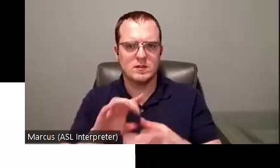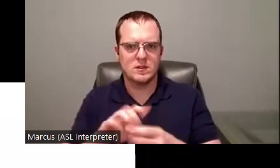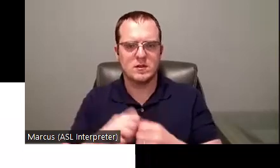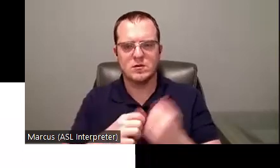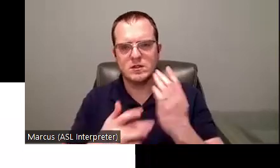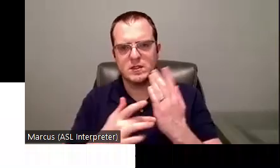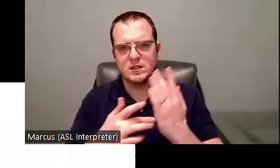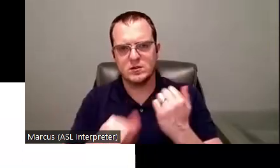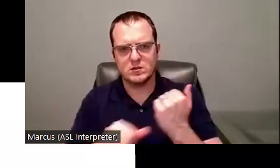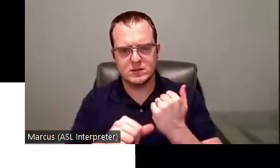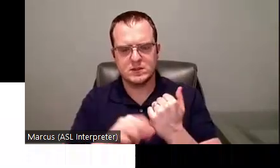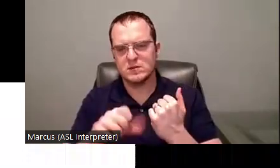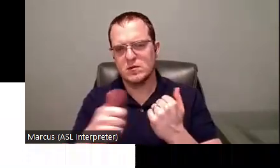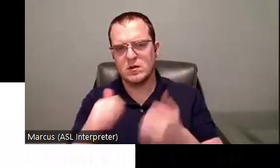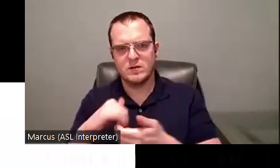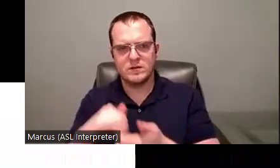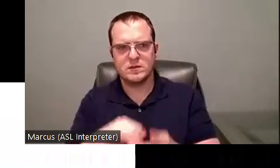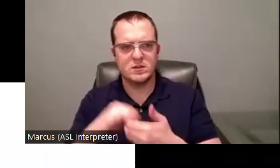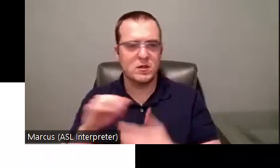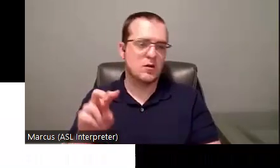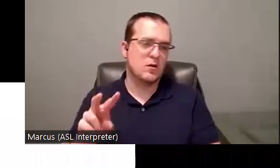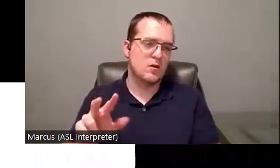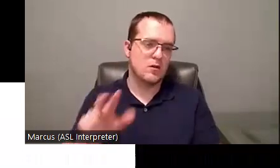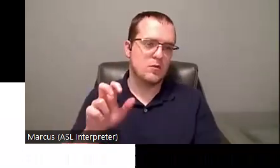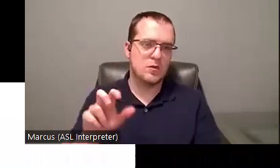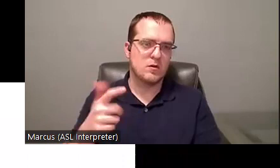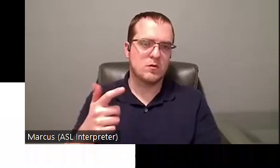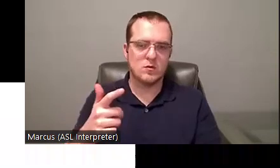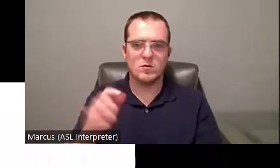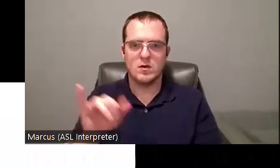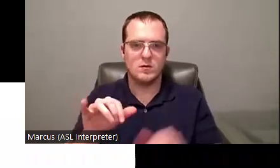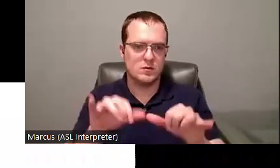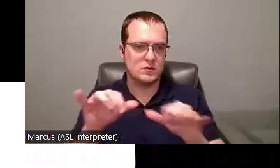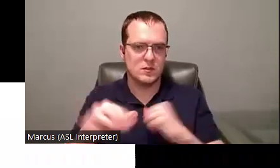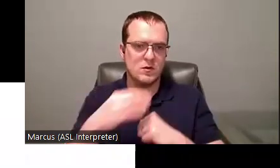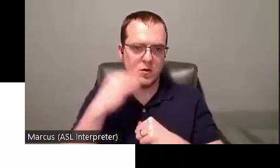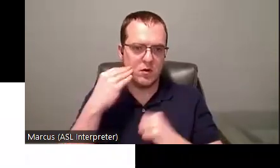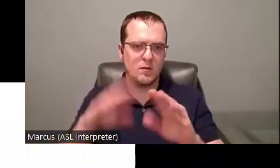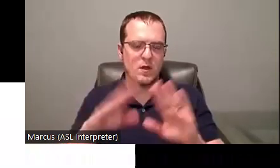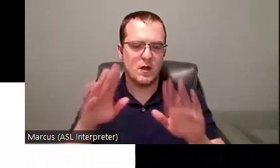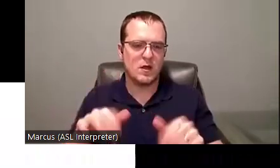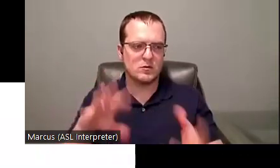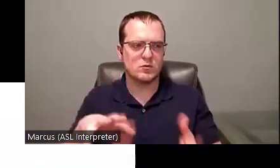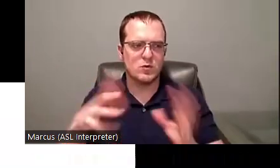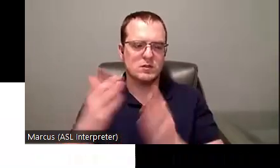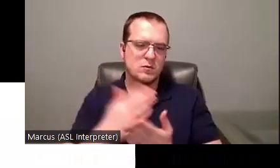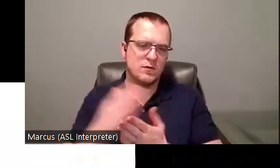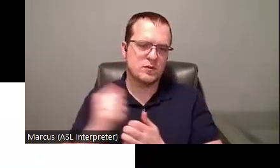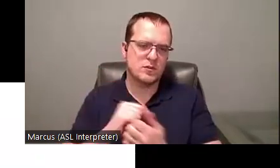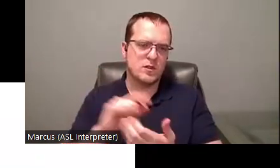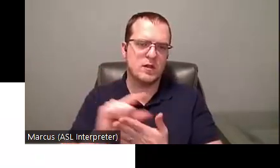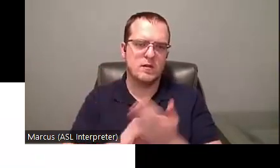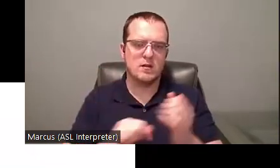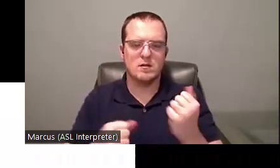URA and its affiliates. 321 individuals were able to stay in their homes through housing crisis prevention or housing related legal assistance